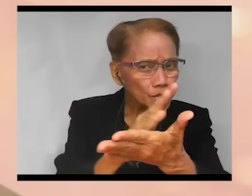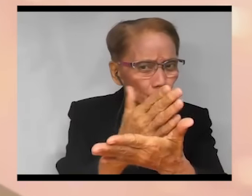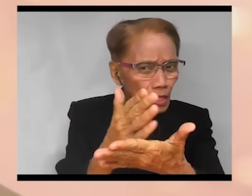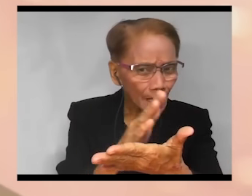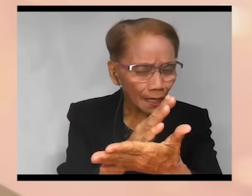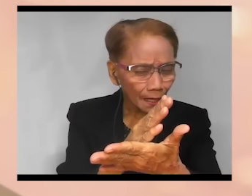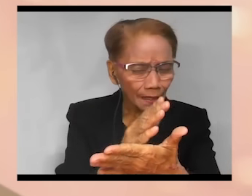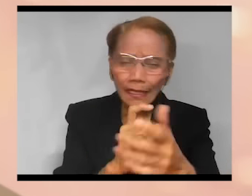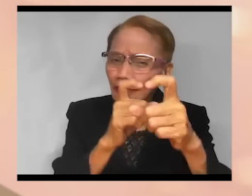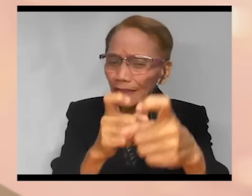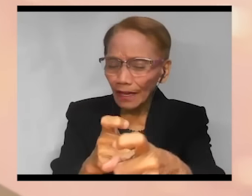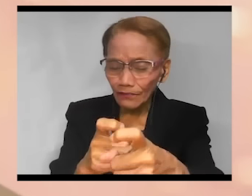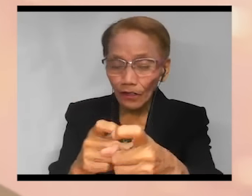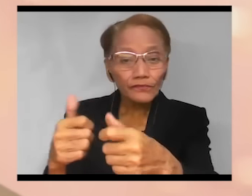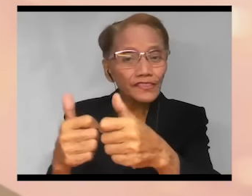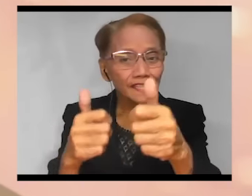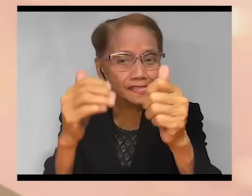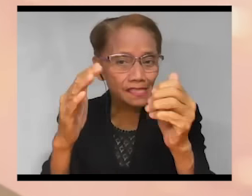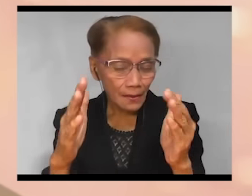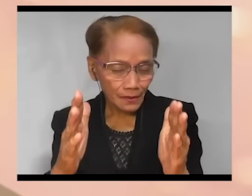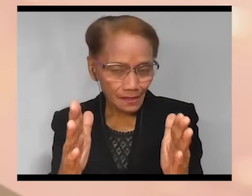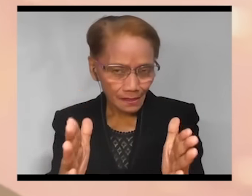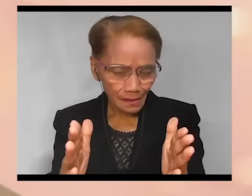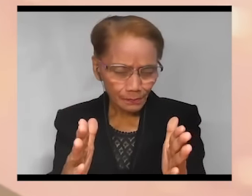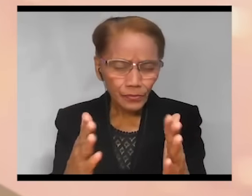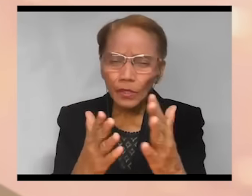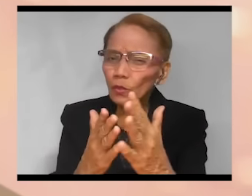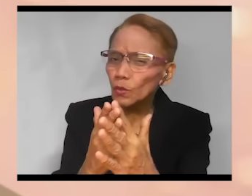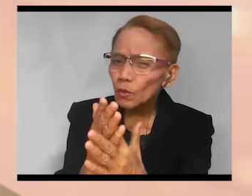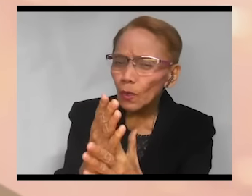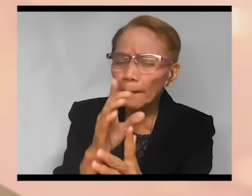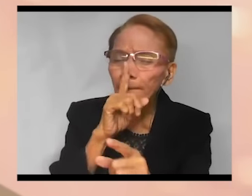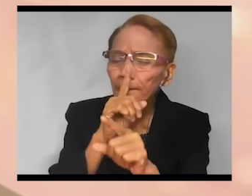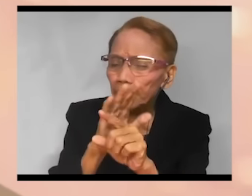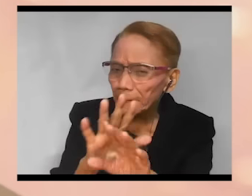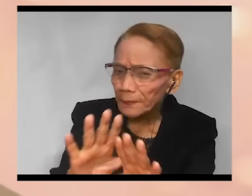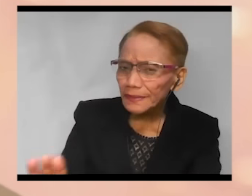of discipleship through gentleness, humility,